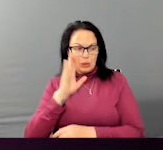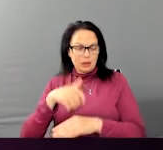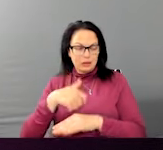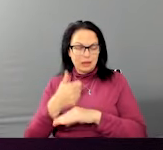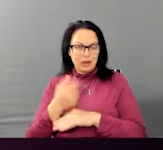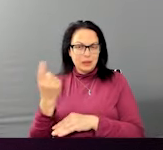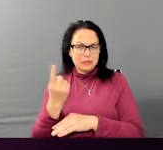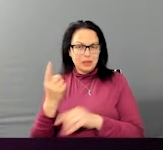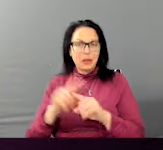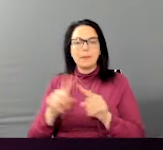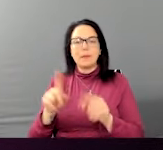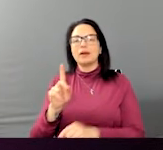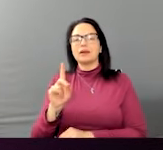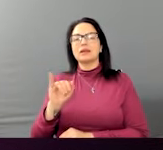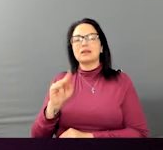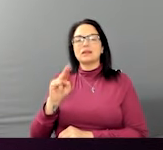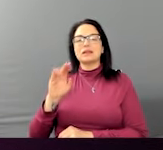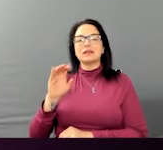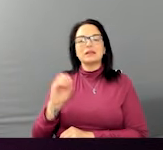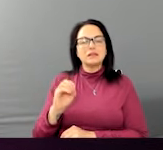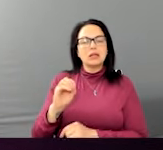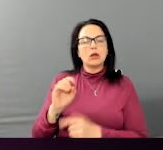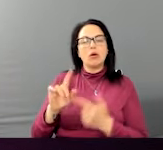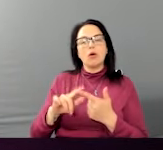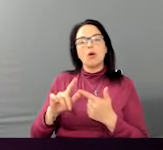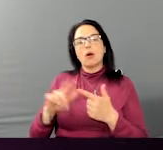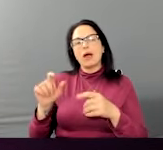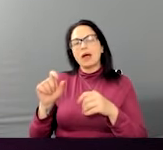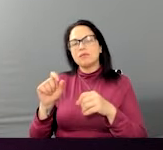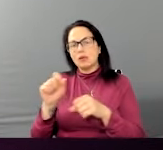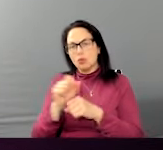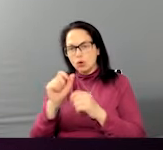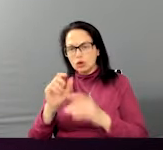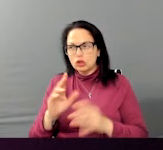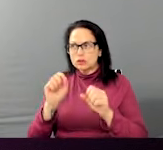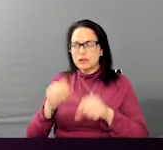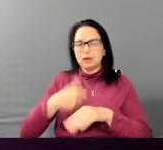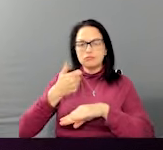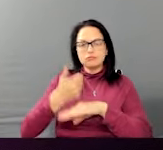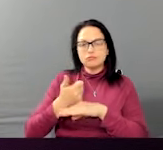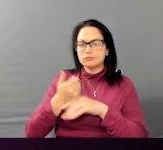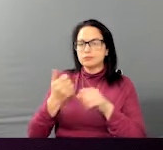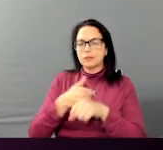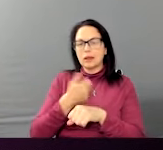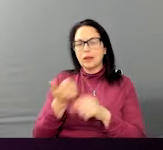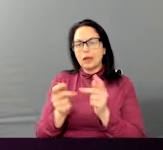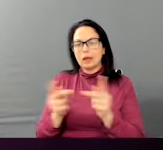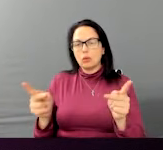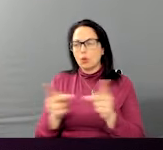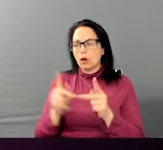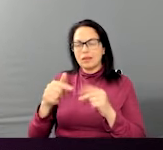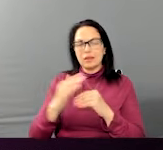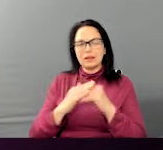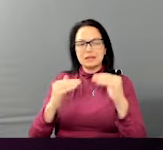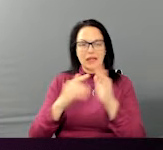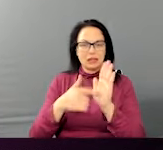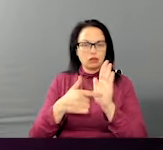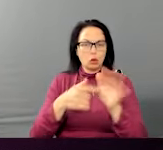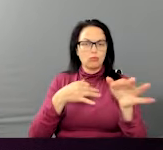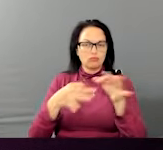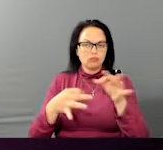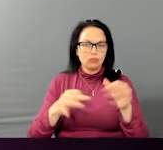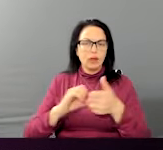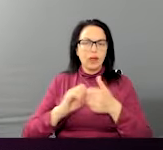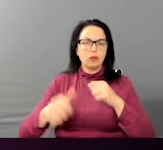Yeah, Dino, Cloudflare Workers, you can deploy anywhere. And this particular stack shows you instructions on how to get